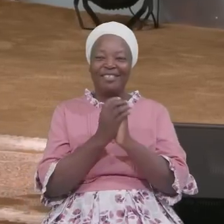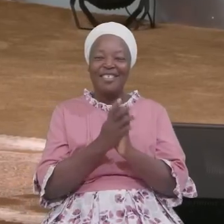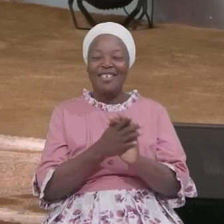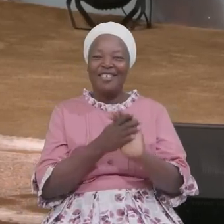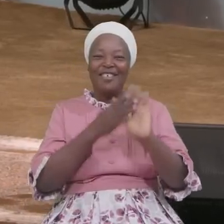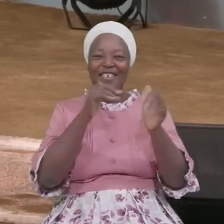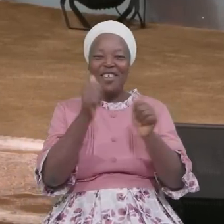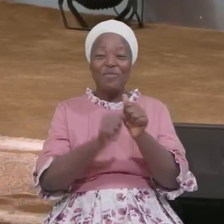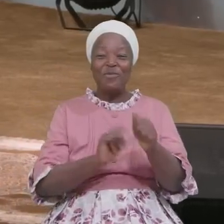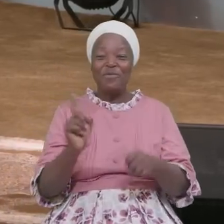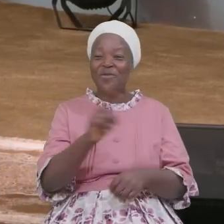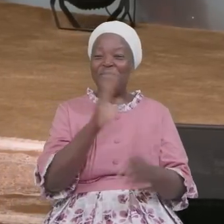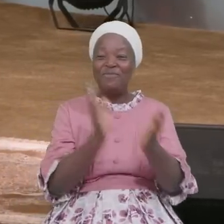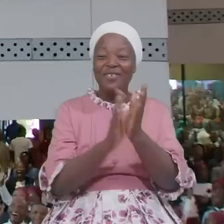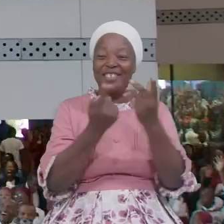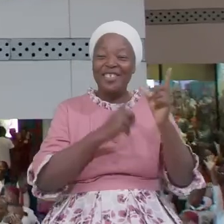Everybody praise the